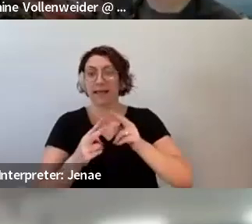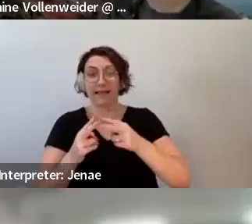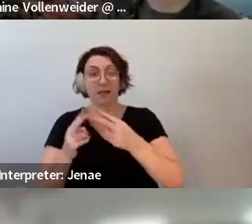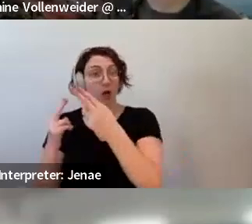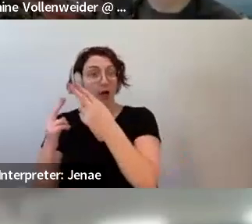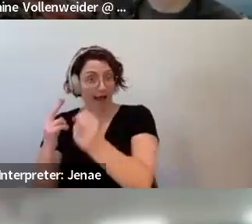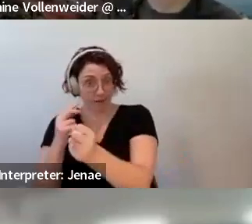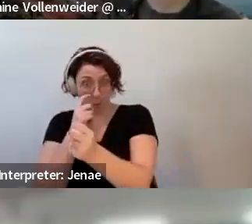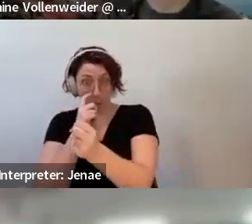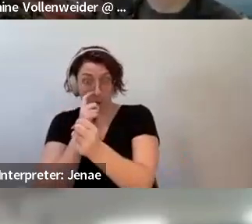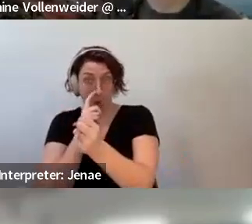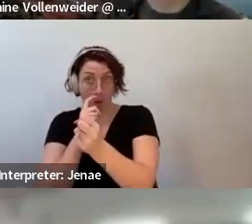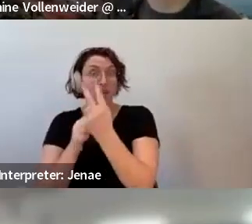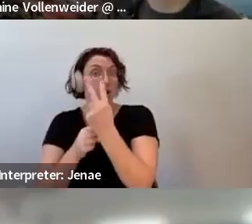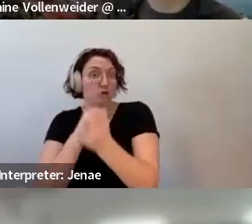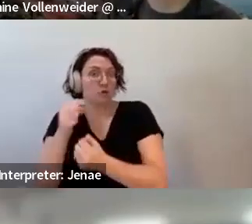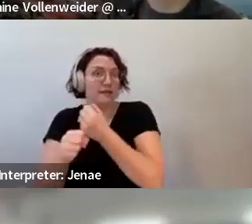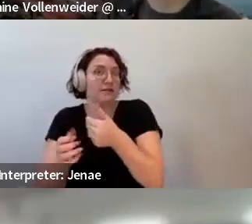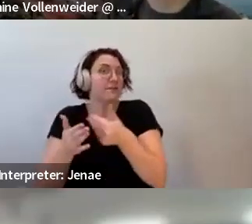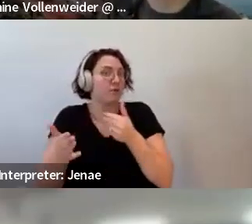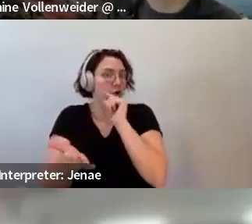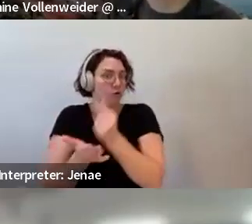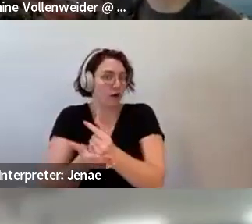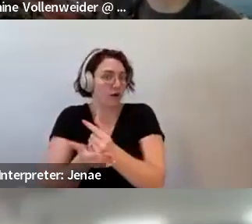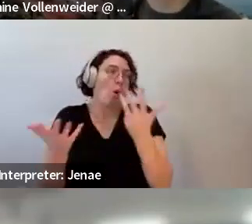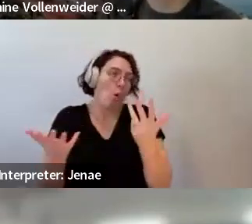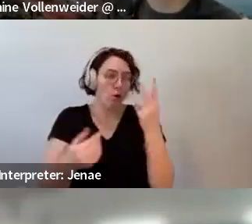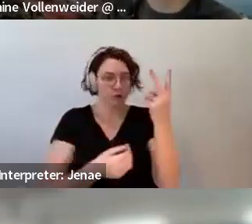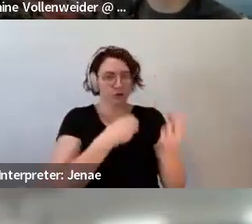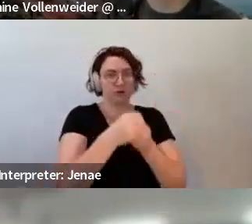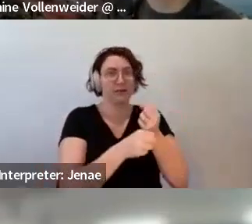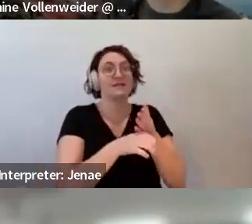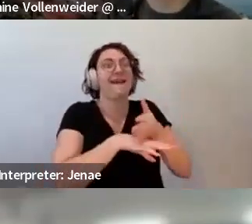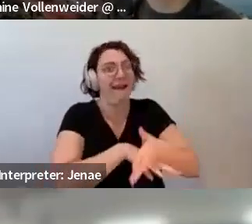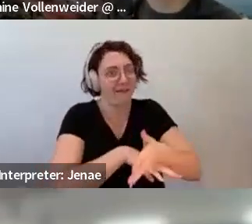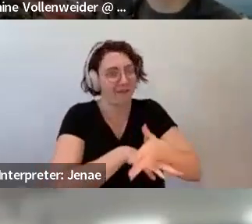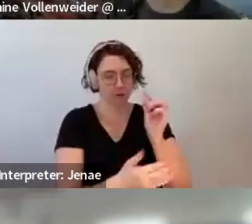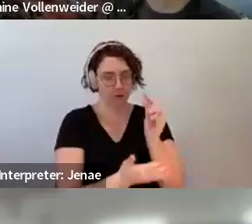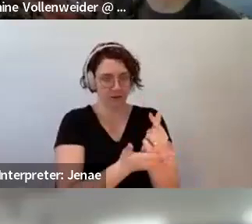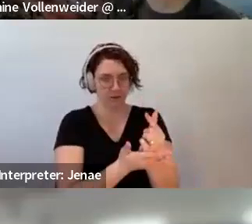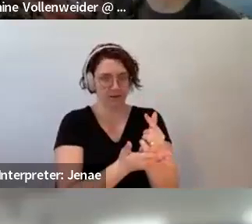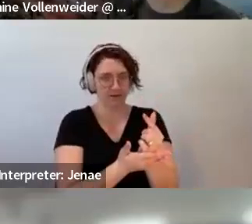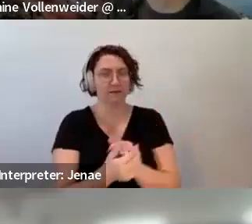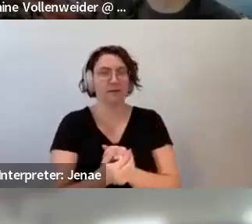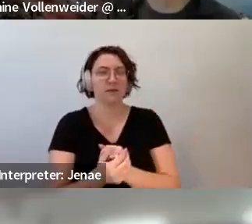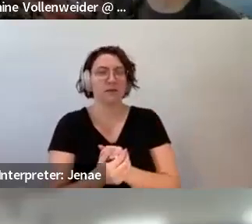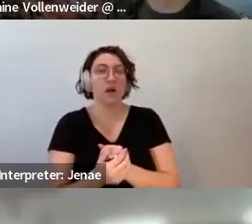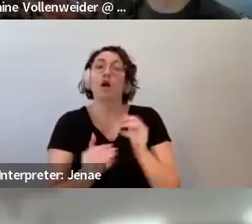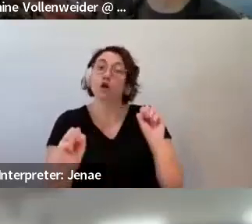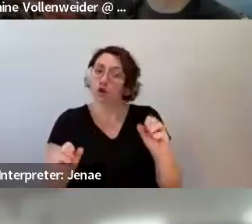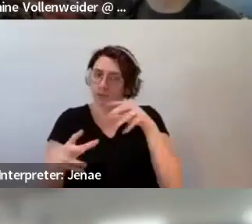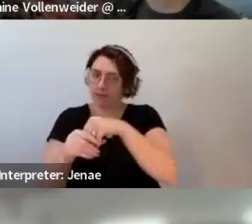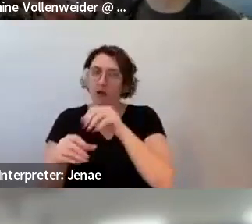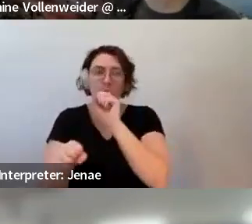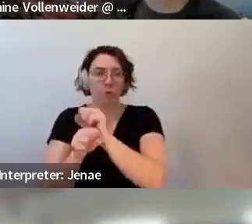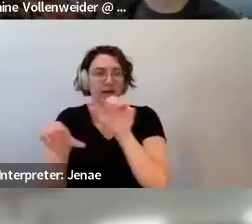so 2 years before exiting high school or 2 years after exiting high school. They can also be in a work activity program, so there are no